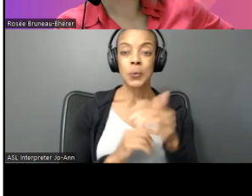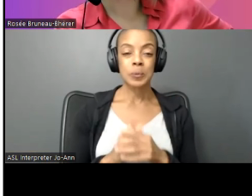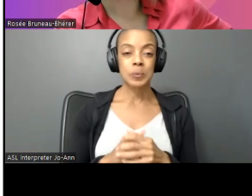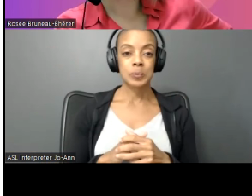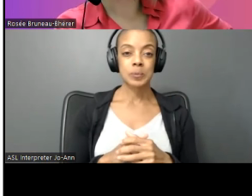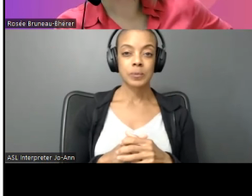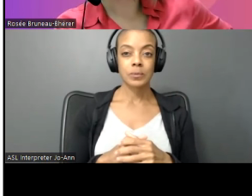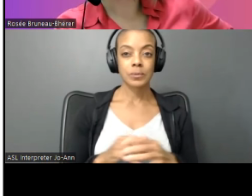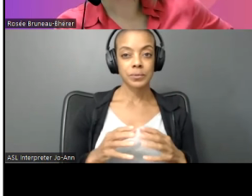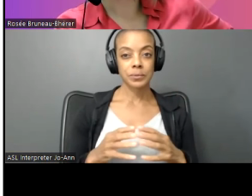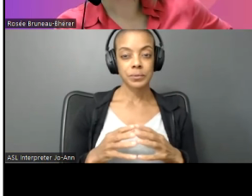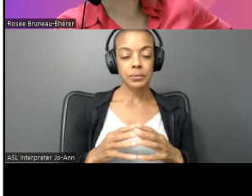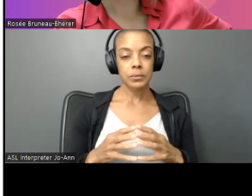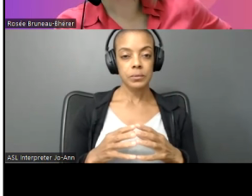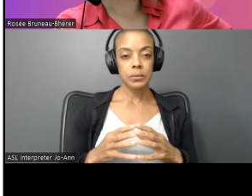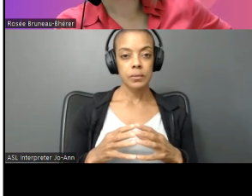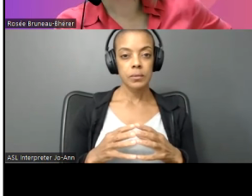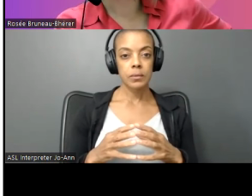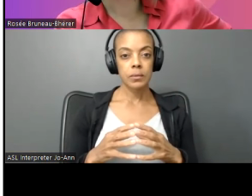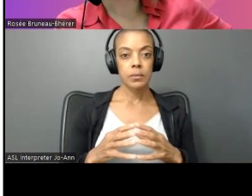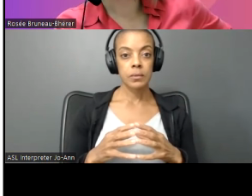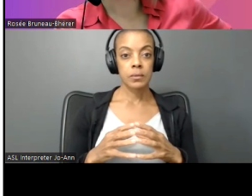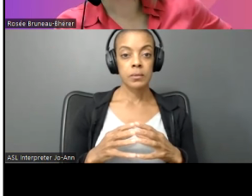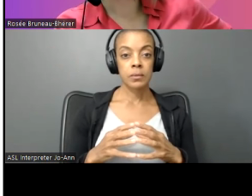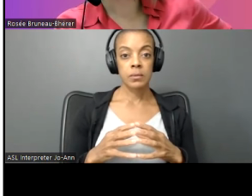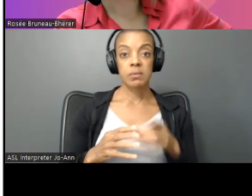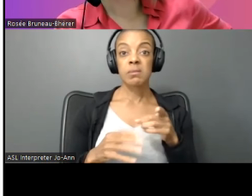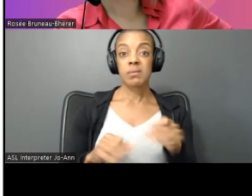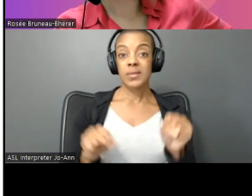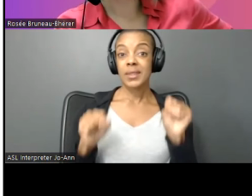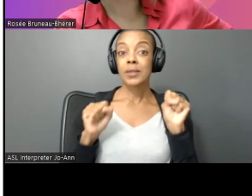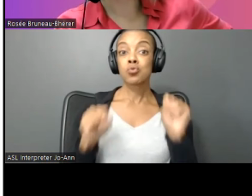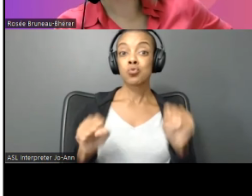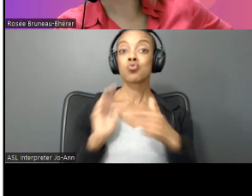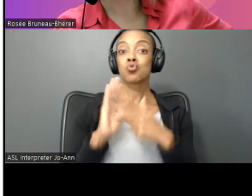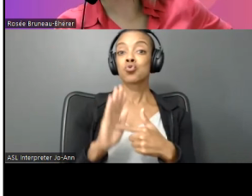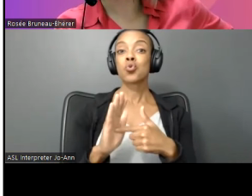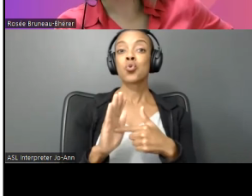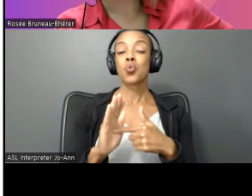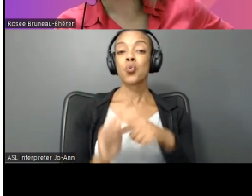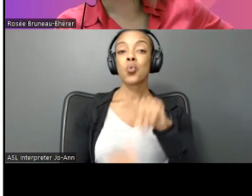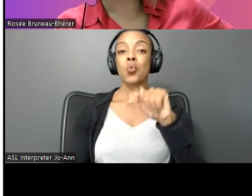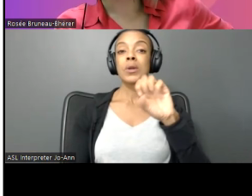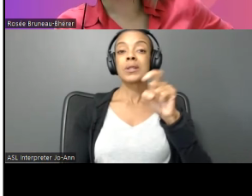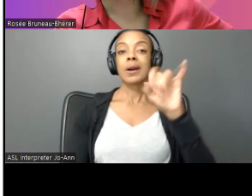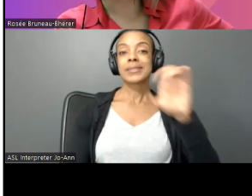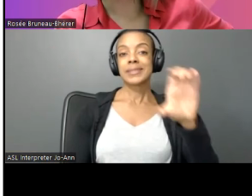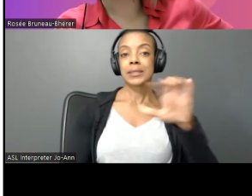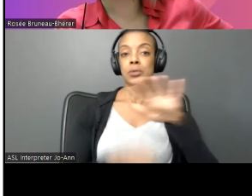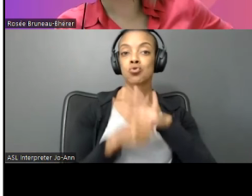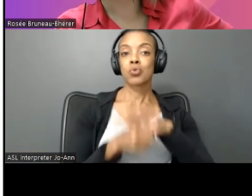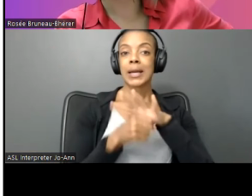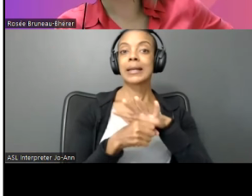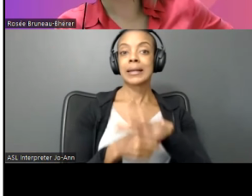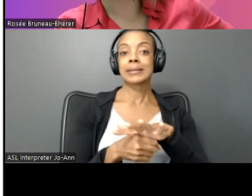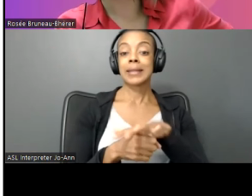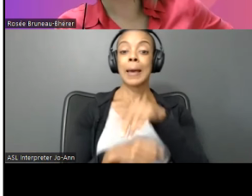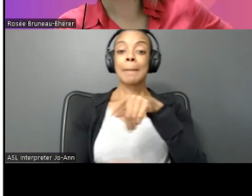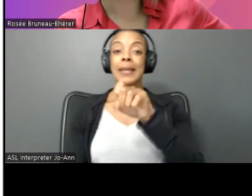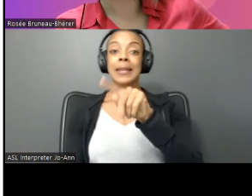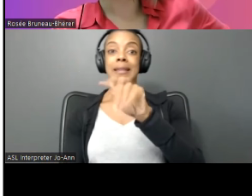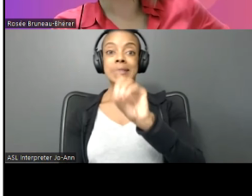you know, it can really show what toxic stress can do, going beyond PTSD. There's more than PTSD